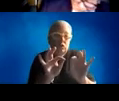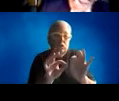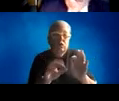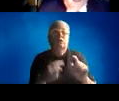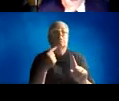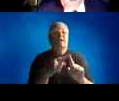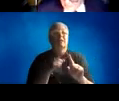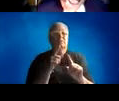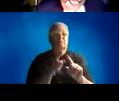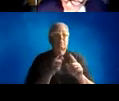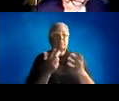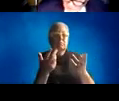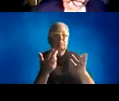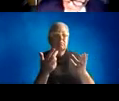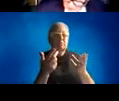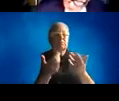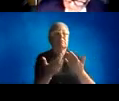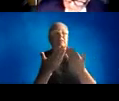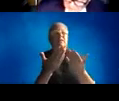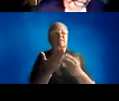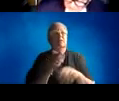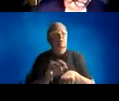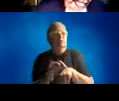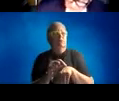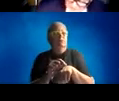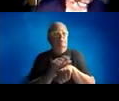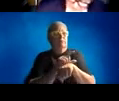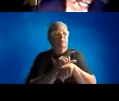stigma. It's better to ask more questions than one.